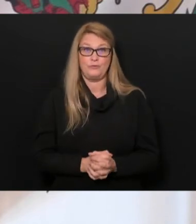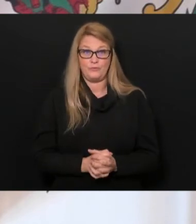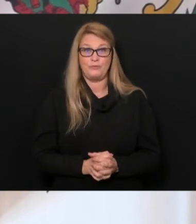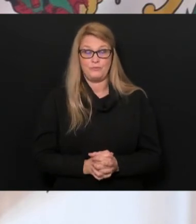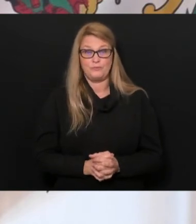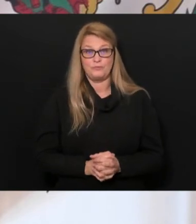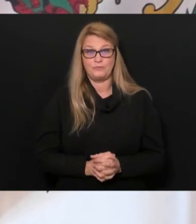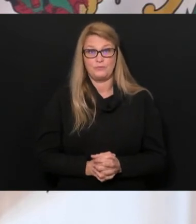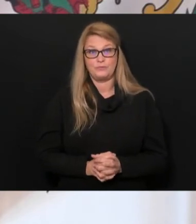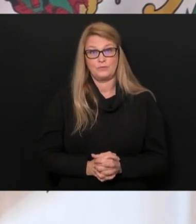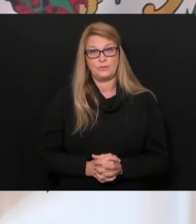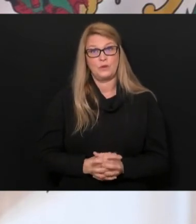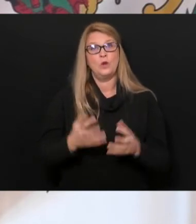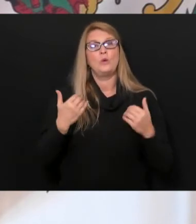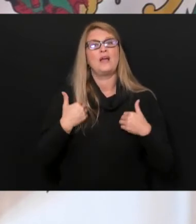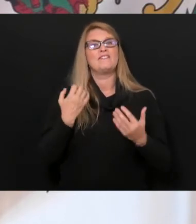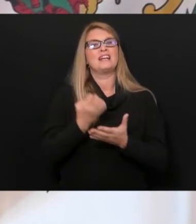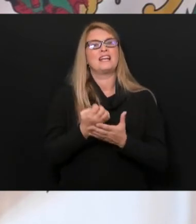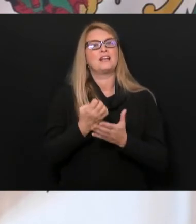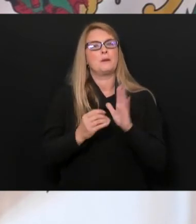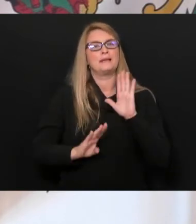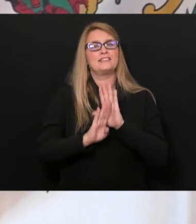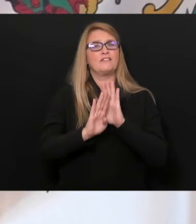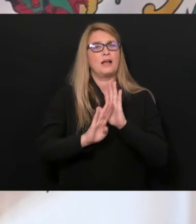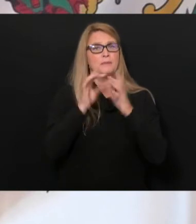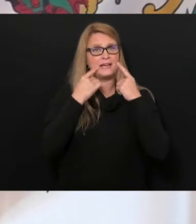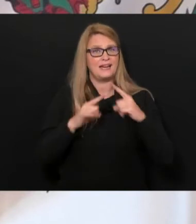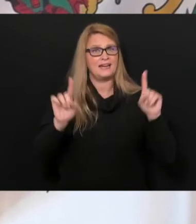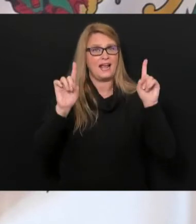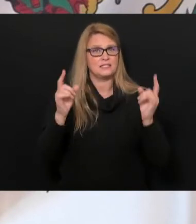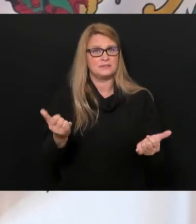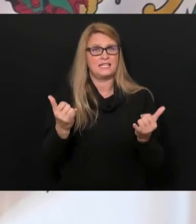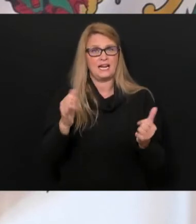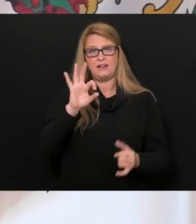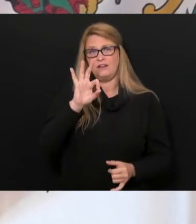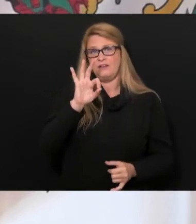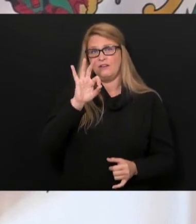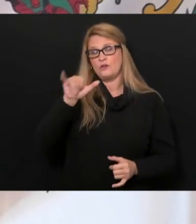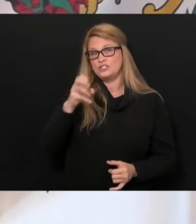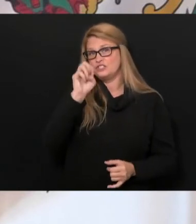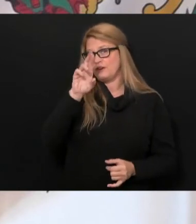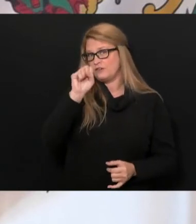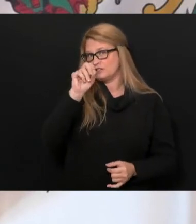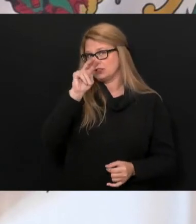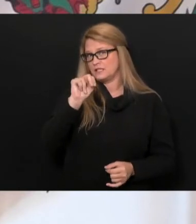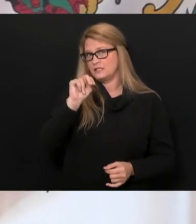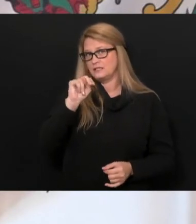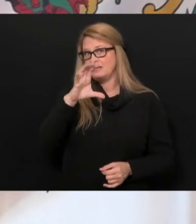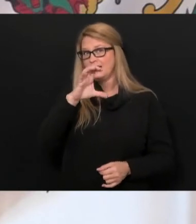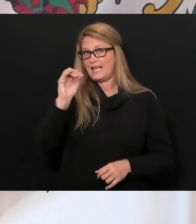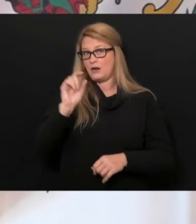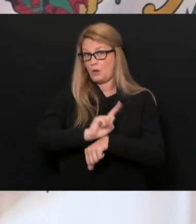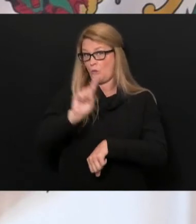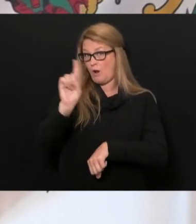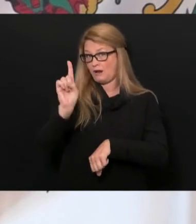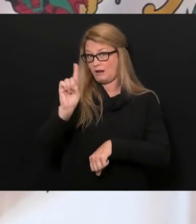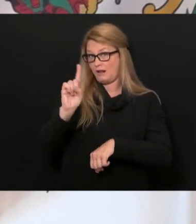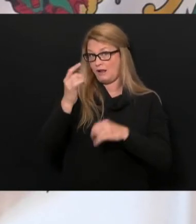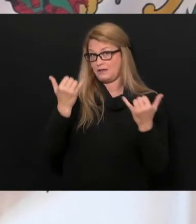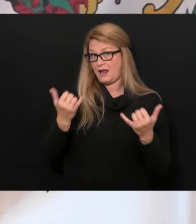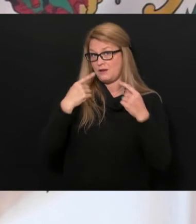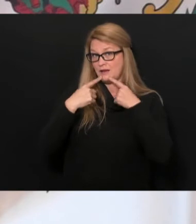We have an economic development announcement today coming for Jefferson County at 1:00, and I want you to stay tuned.